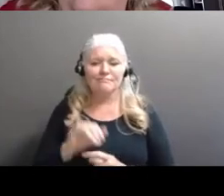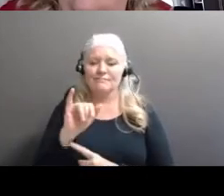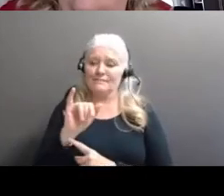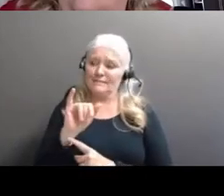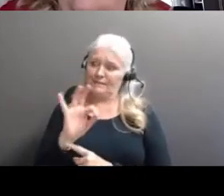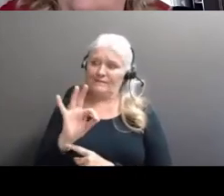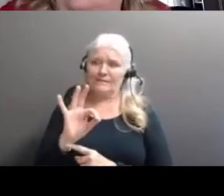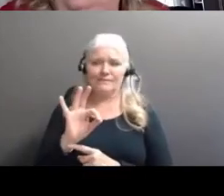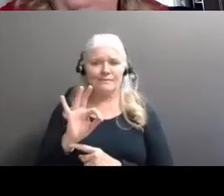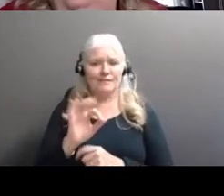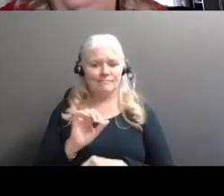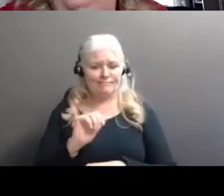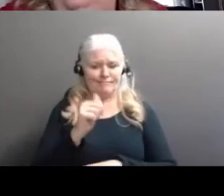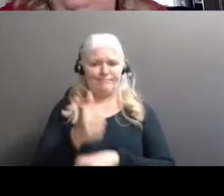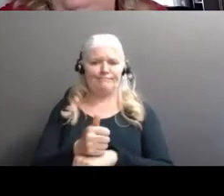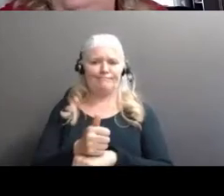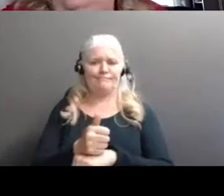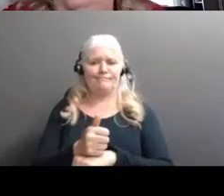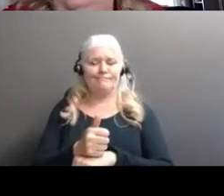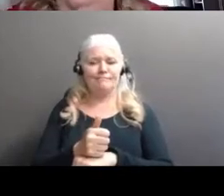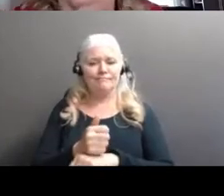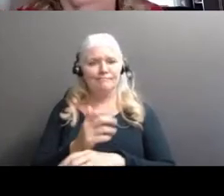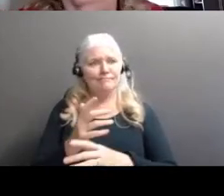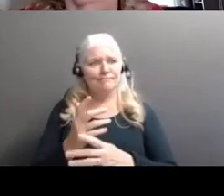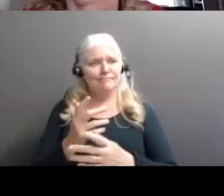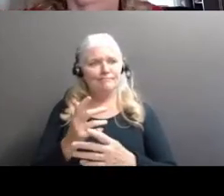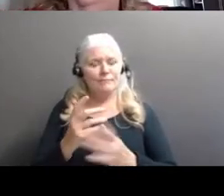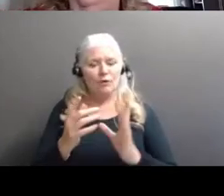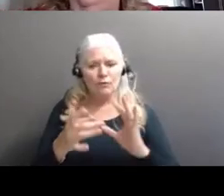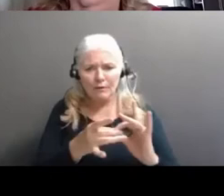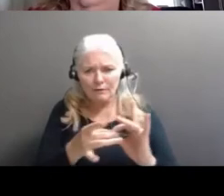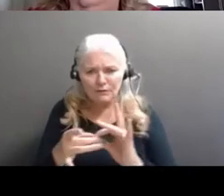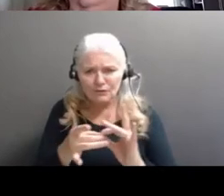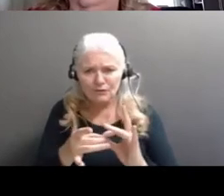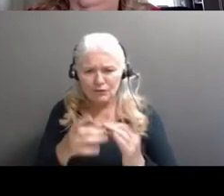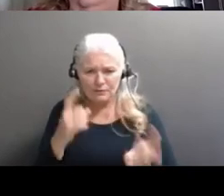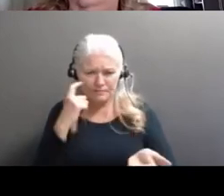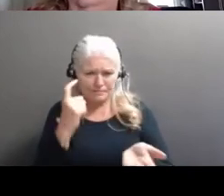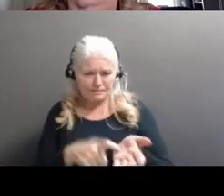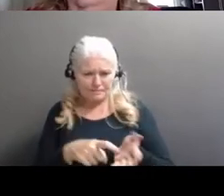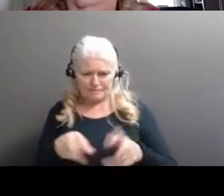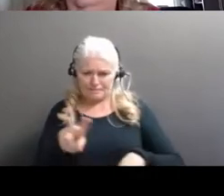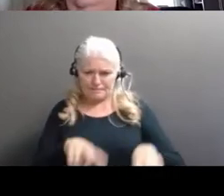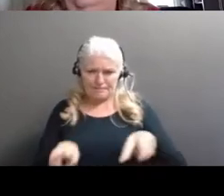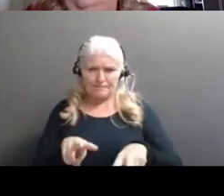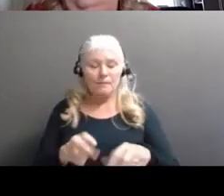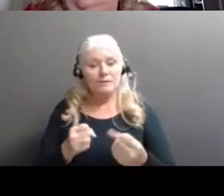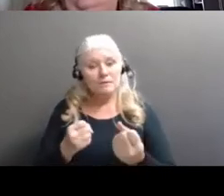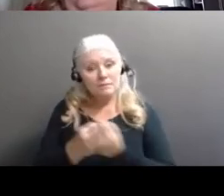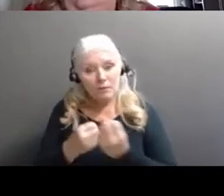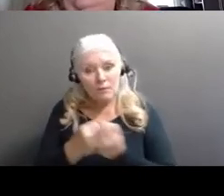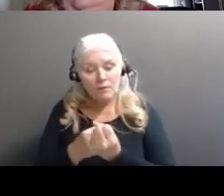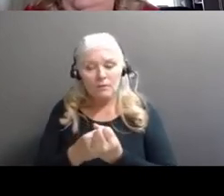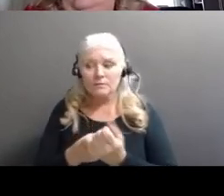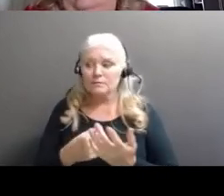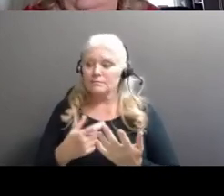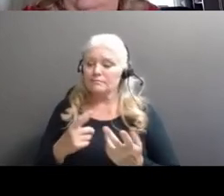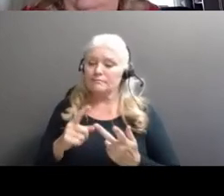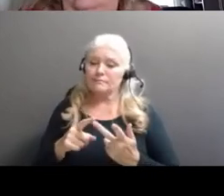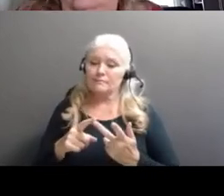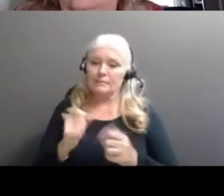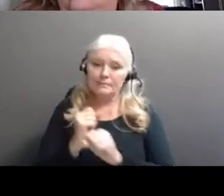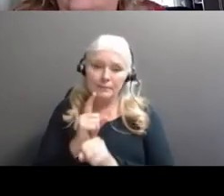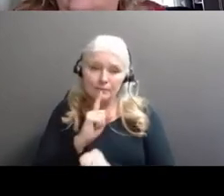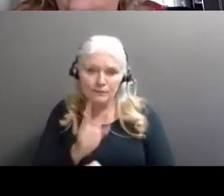to attend to and pay attention to relationships and to foster the kinds of relationships and conditions older adults need to be well and